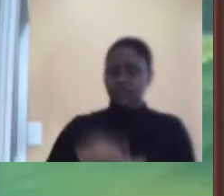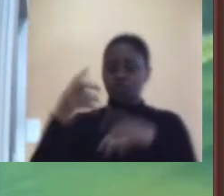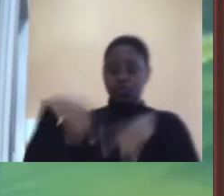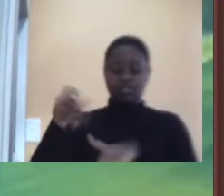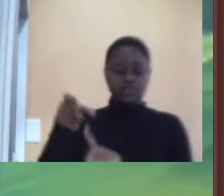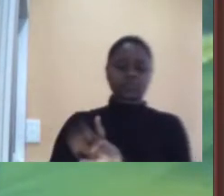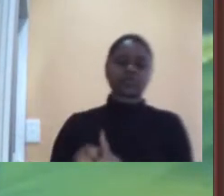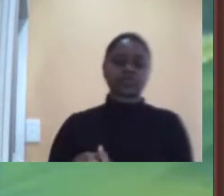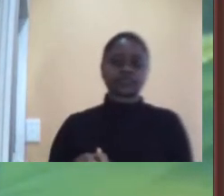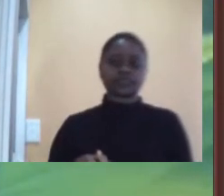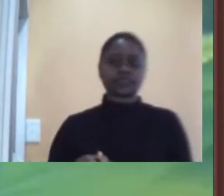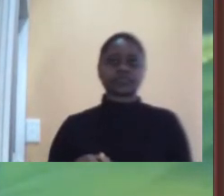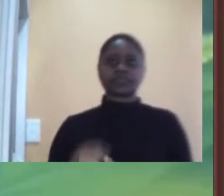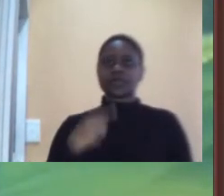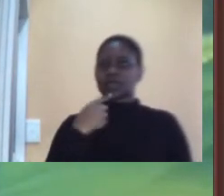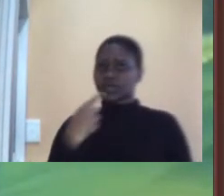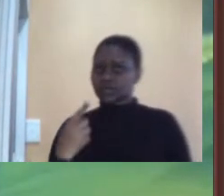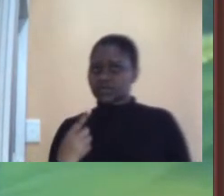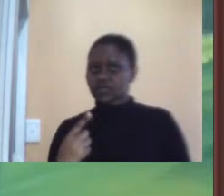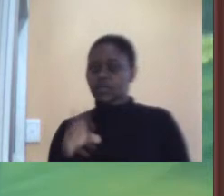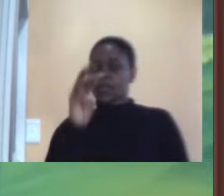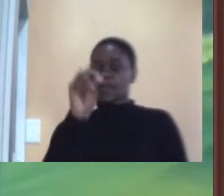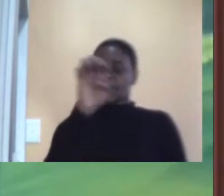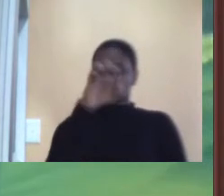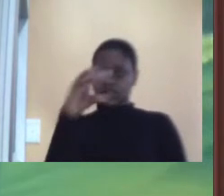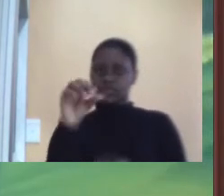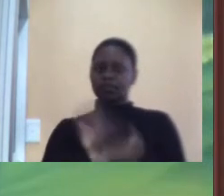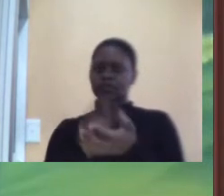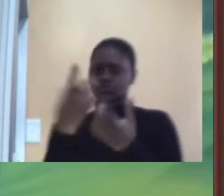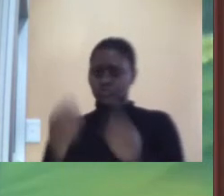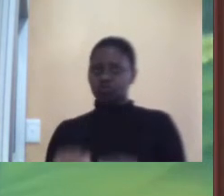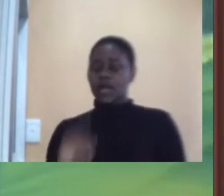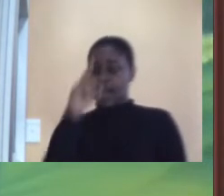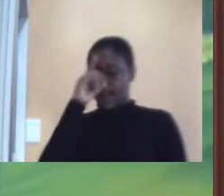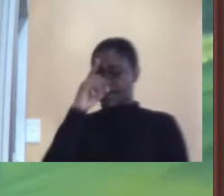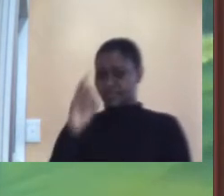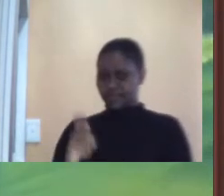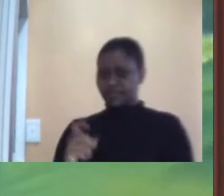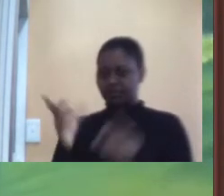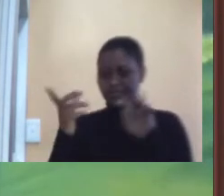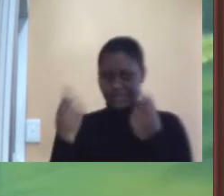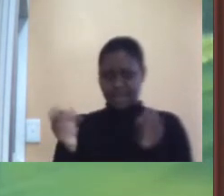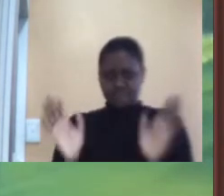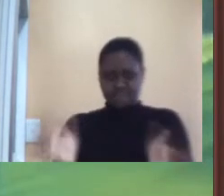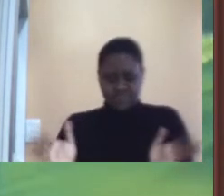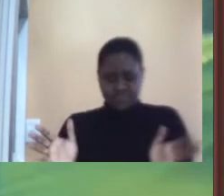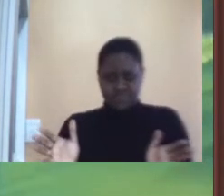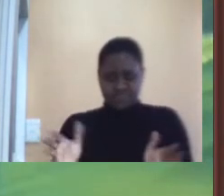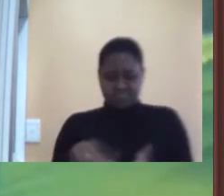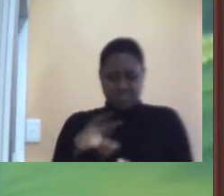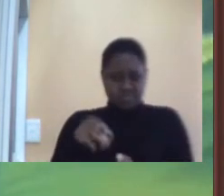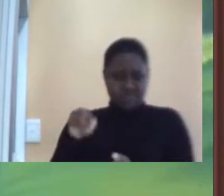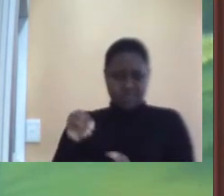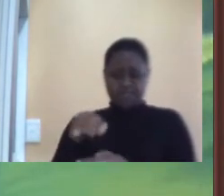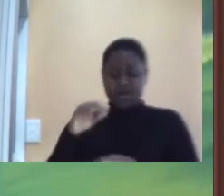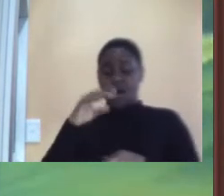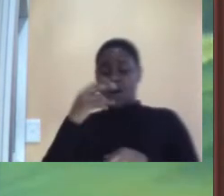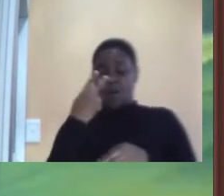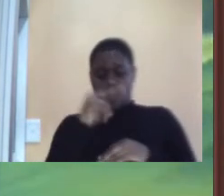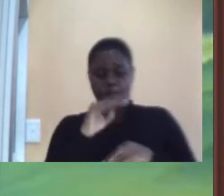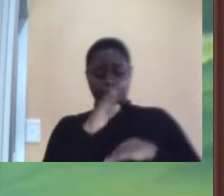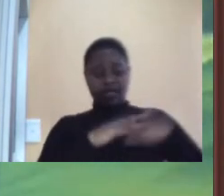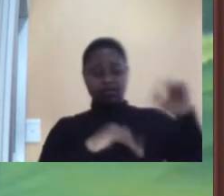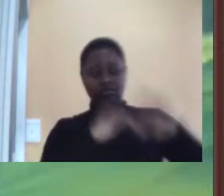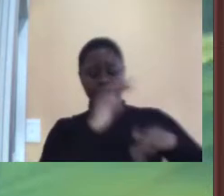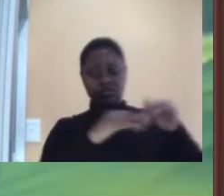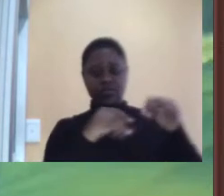chairperson having said what the MEC should do. And I believe that that is done in a spirit of the oversight that is done by